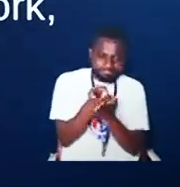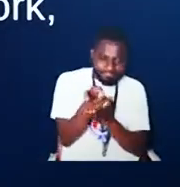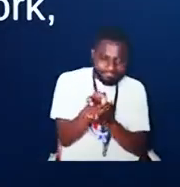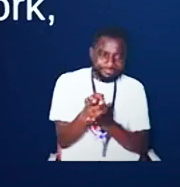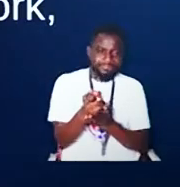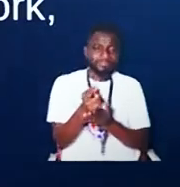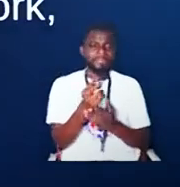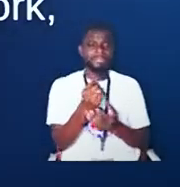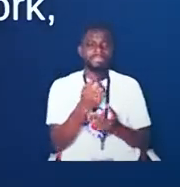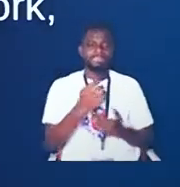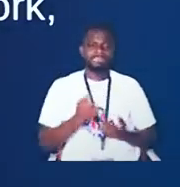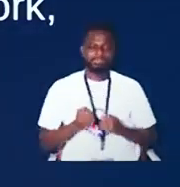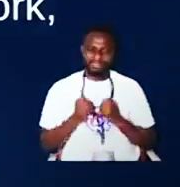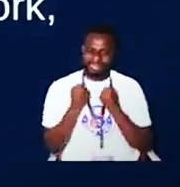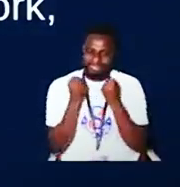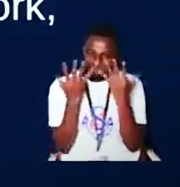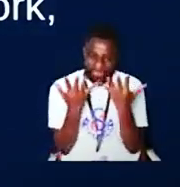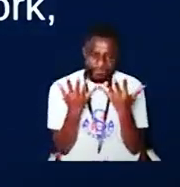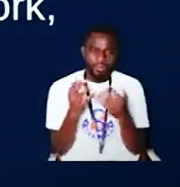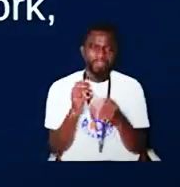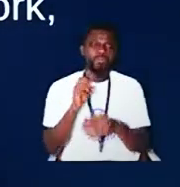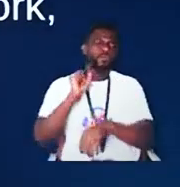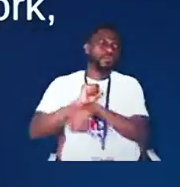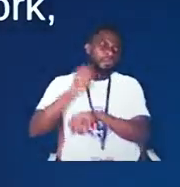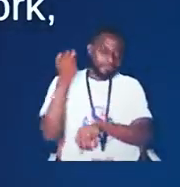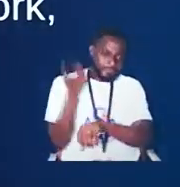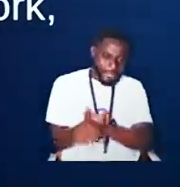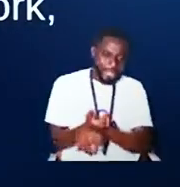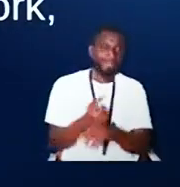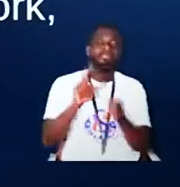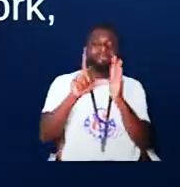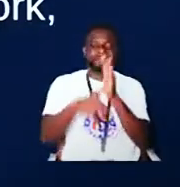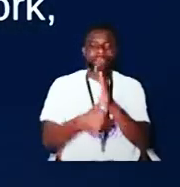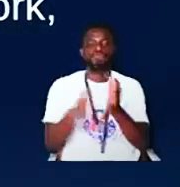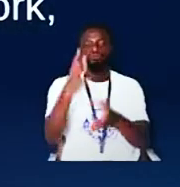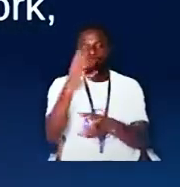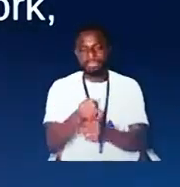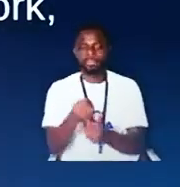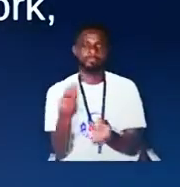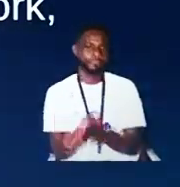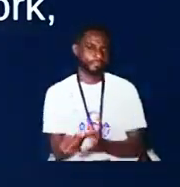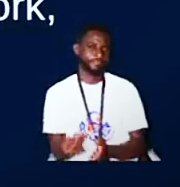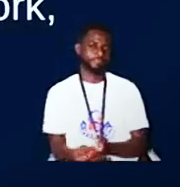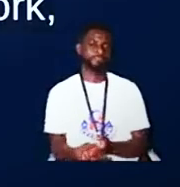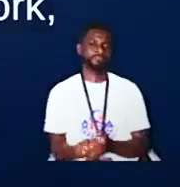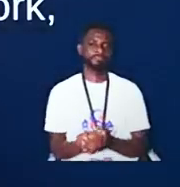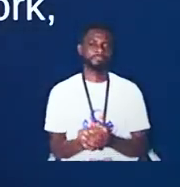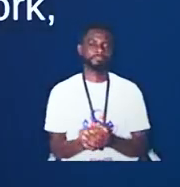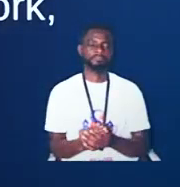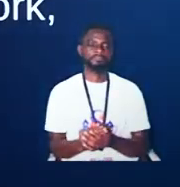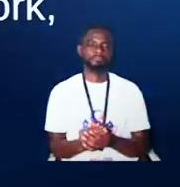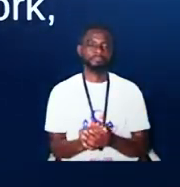Diligence, sacrifice, hard work, and passion.